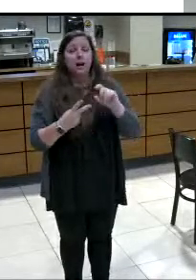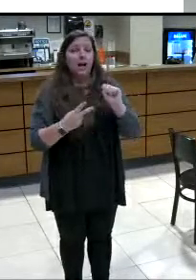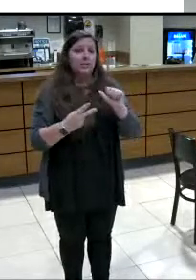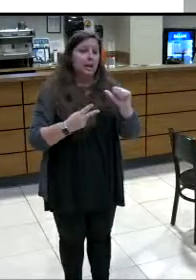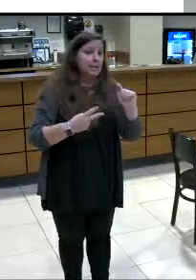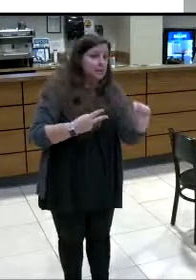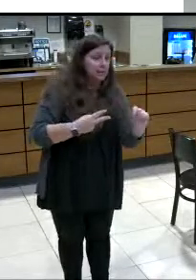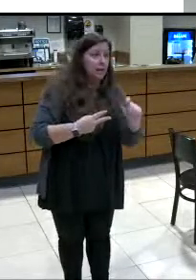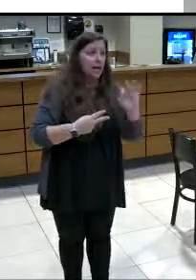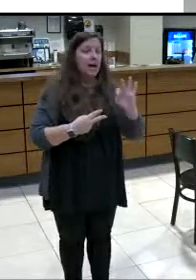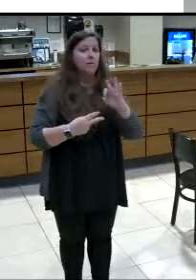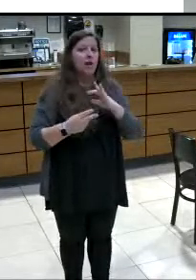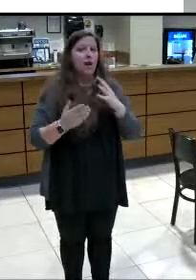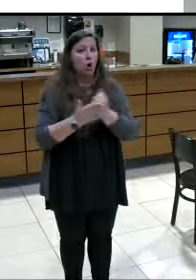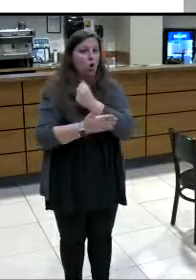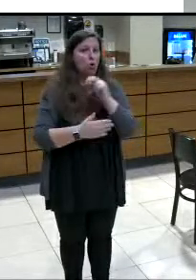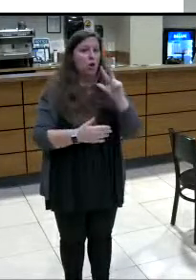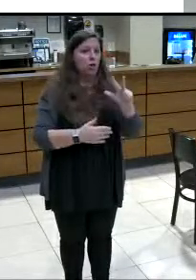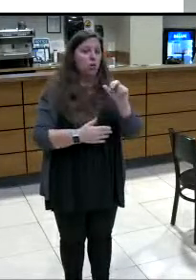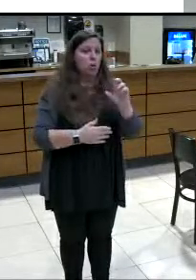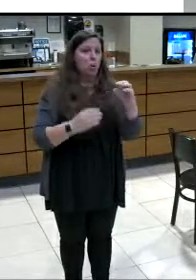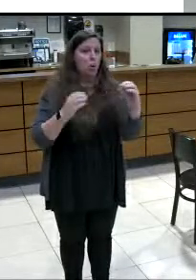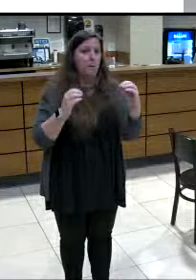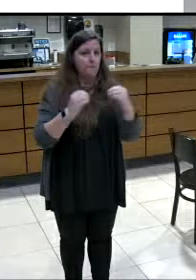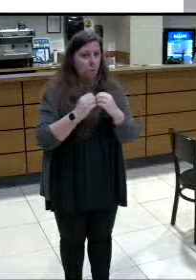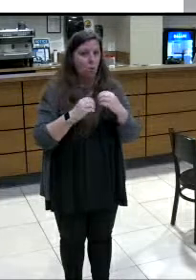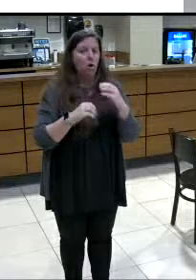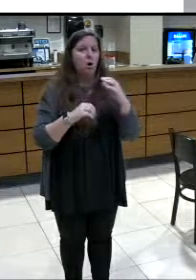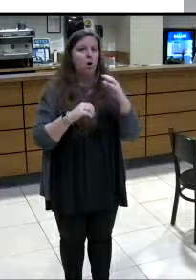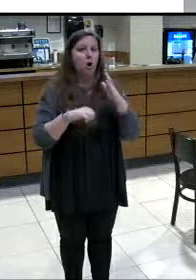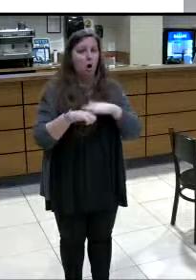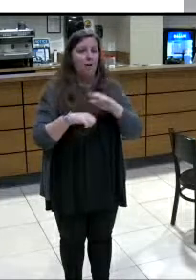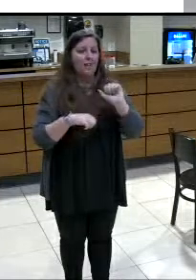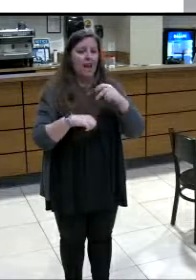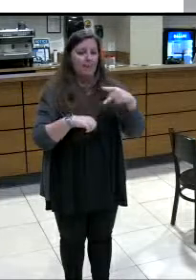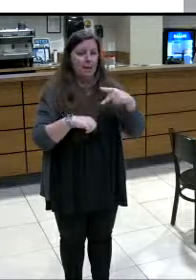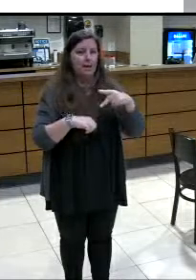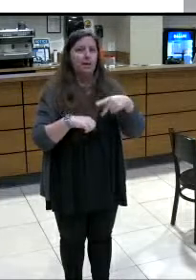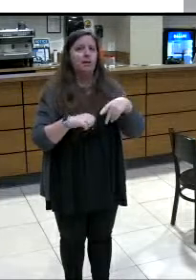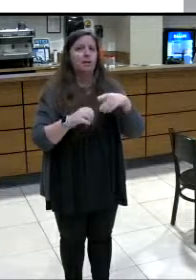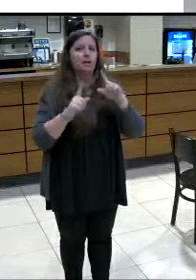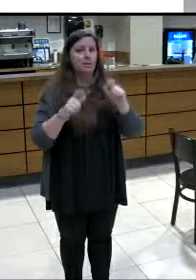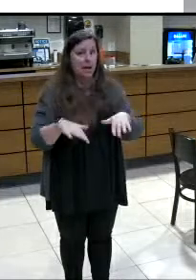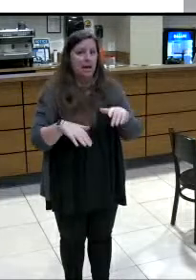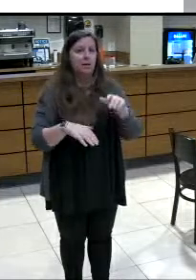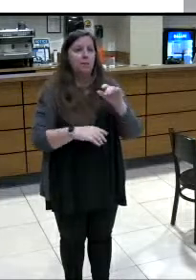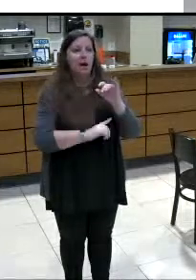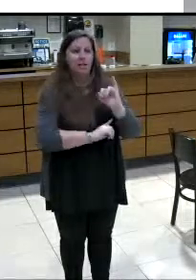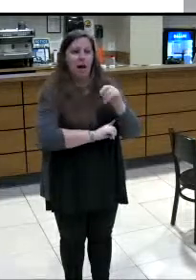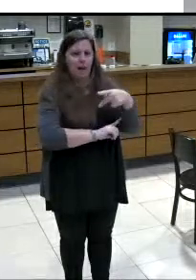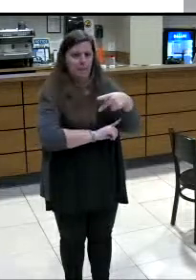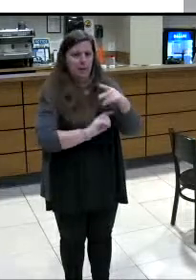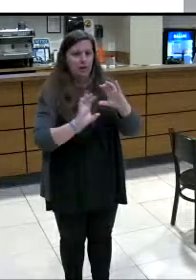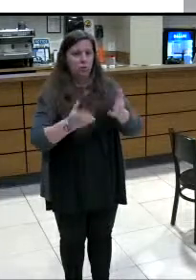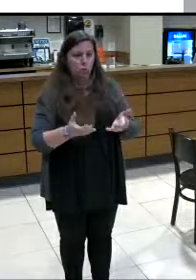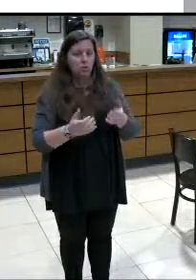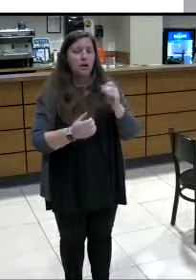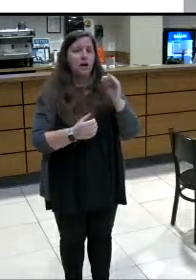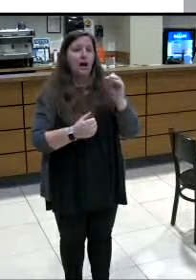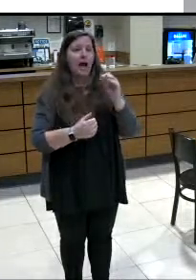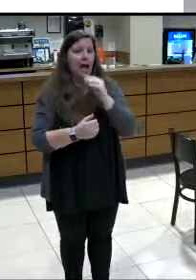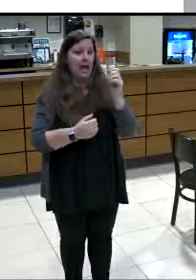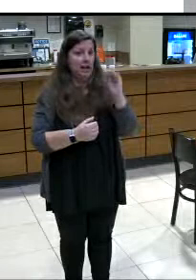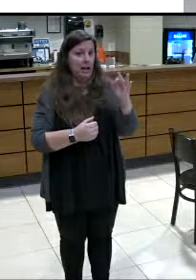make at least a 3 or more on the AP exam, and then an IB course. And then if the student